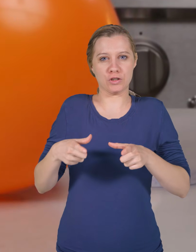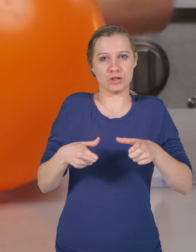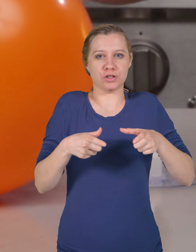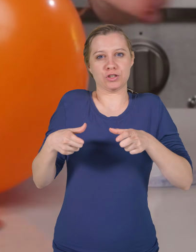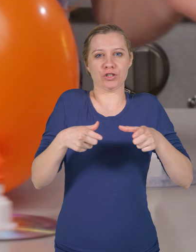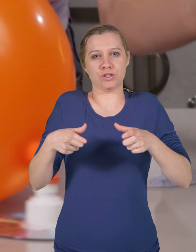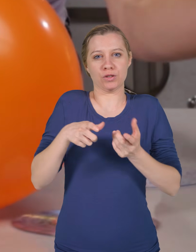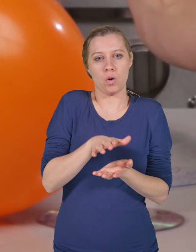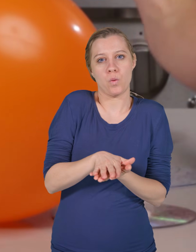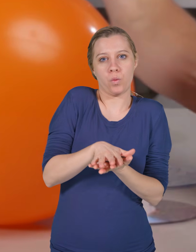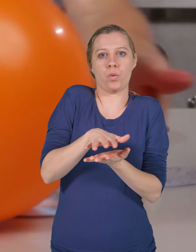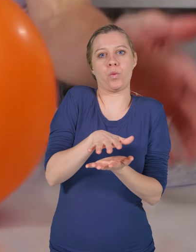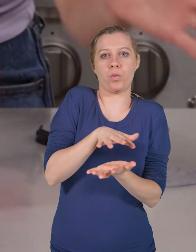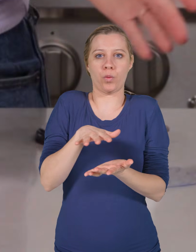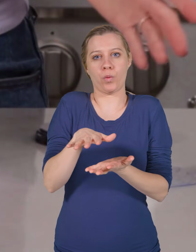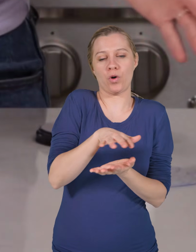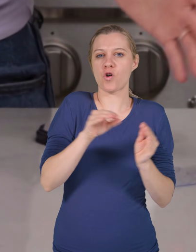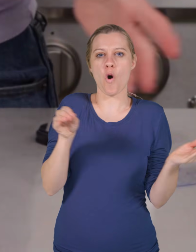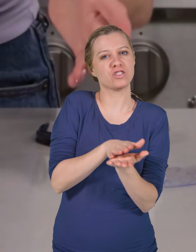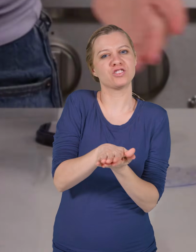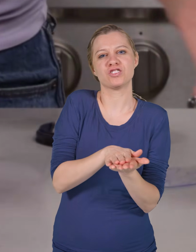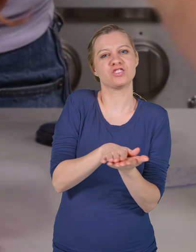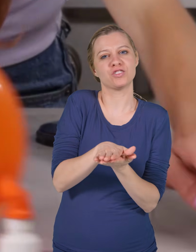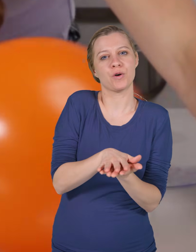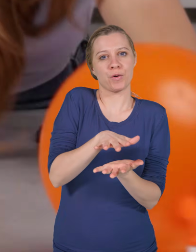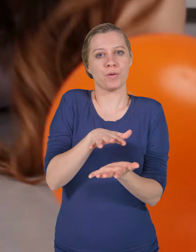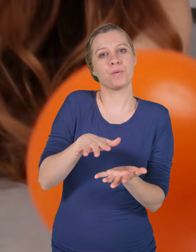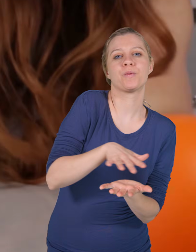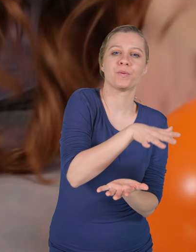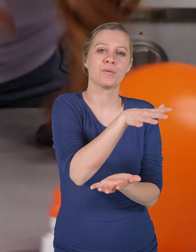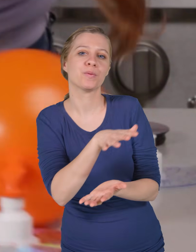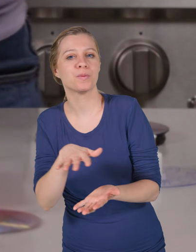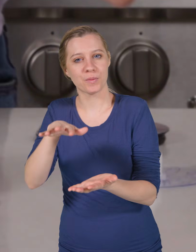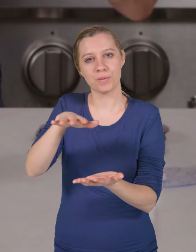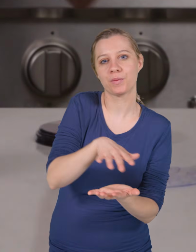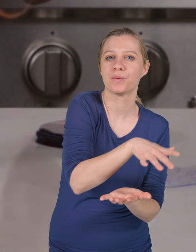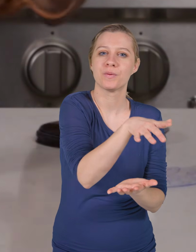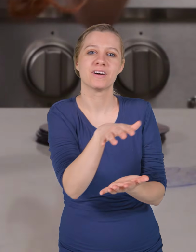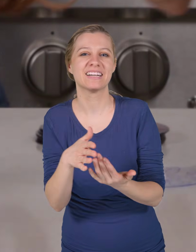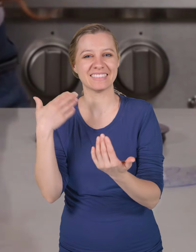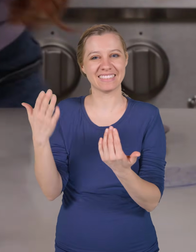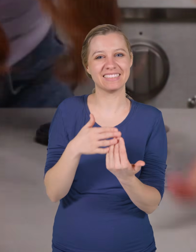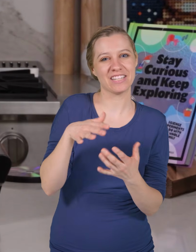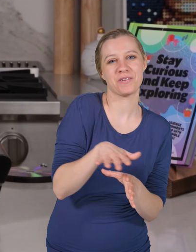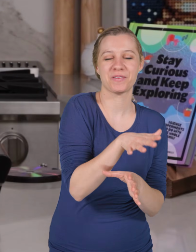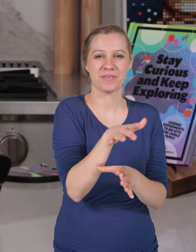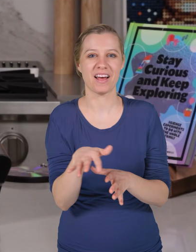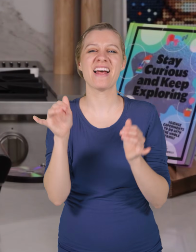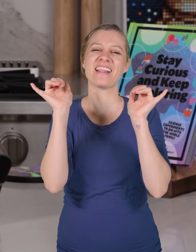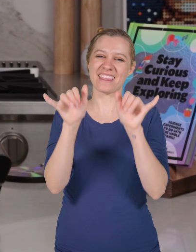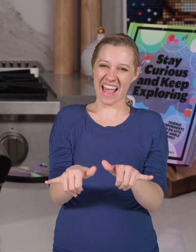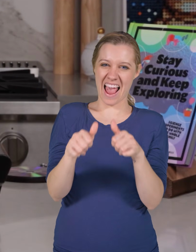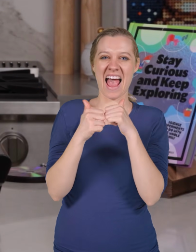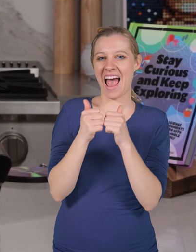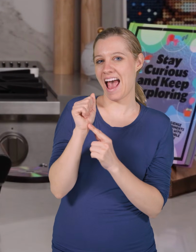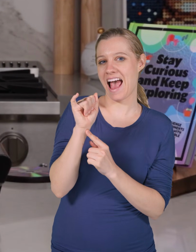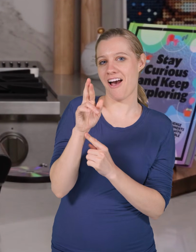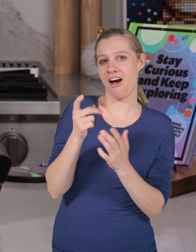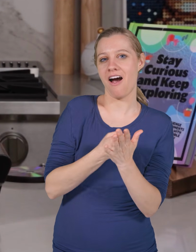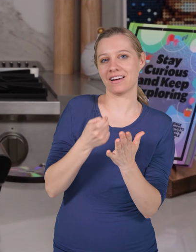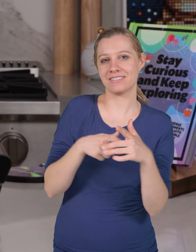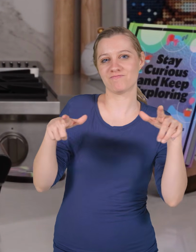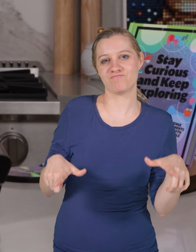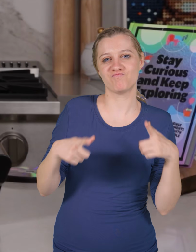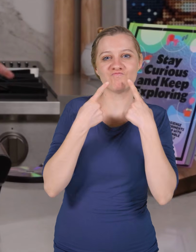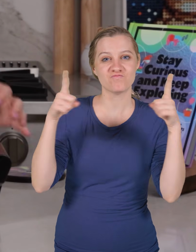the friction that our alien hovercraft experiences, allowing it to glide across the surface. That is exactly how our air